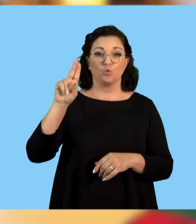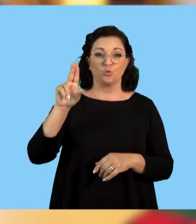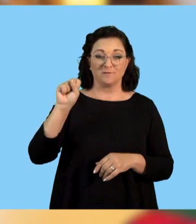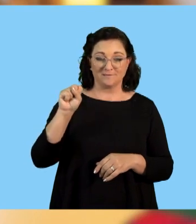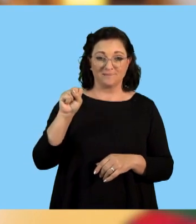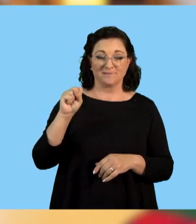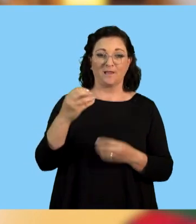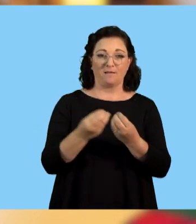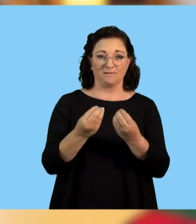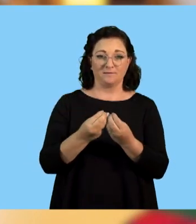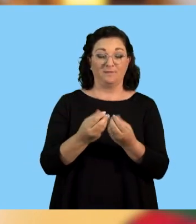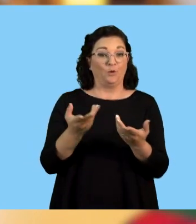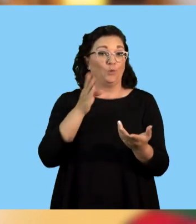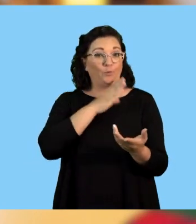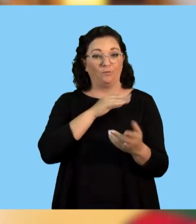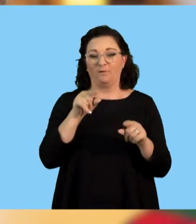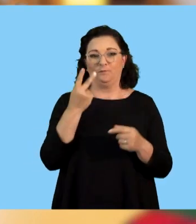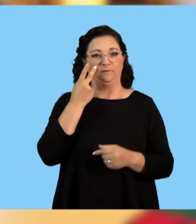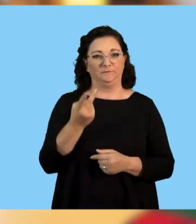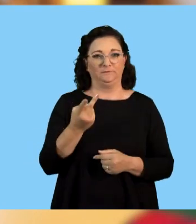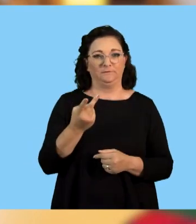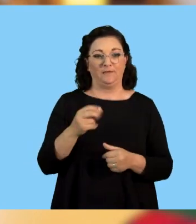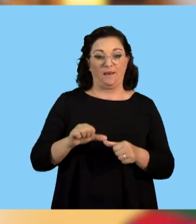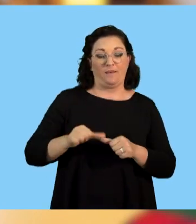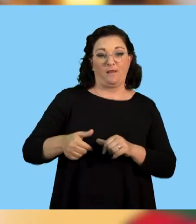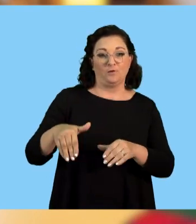you or see your image in the mirror. So learners,